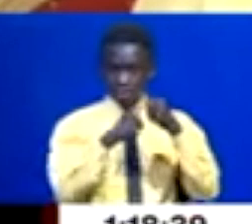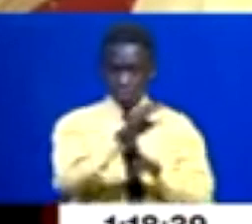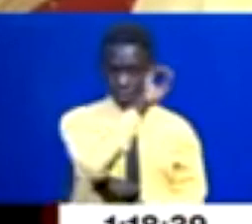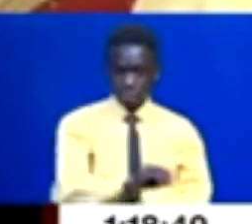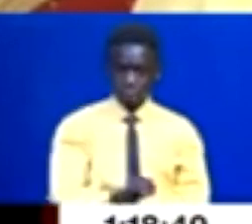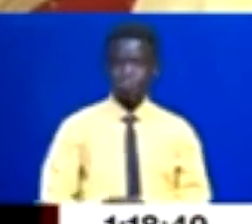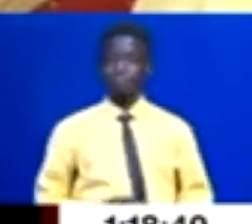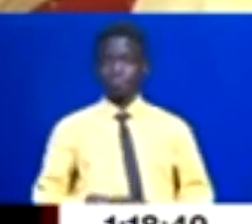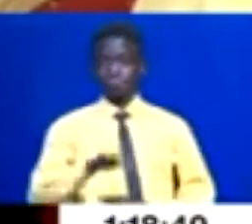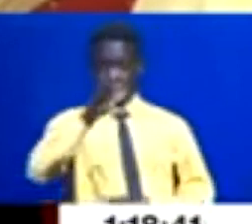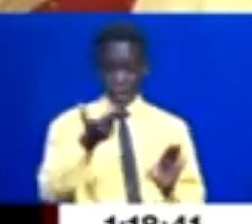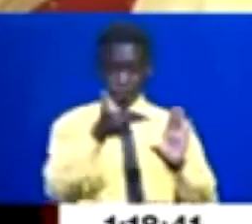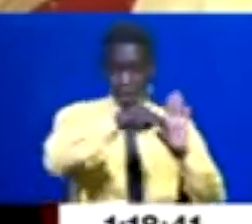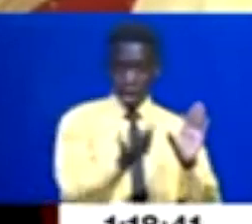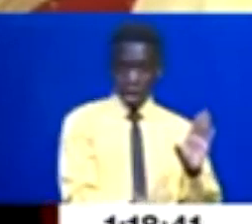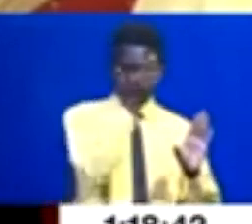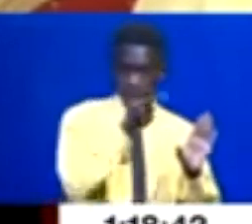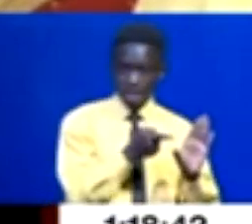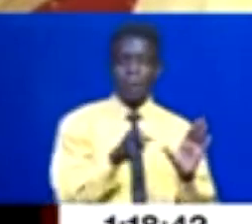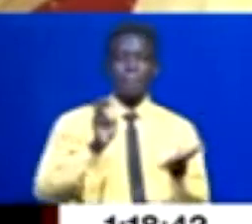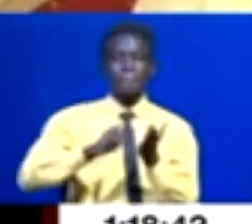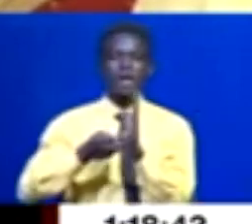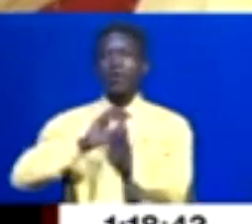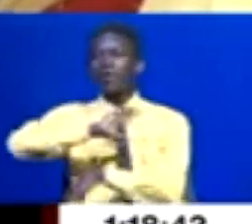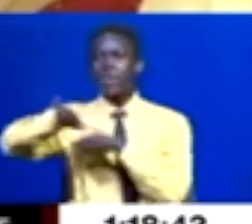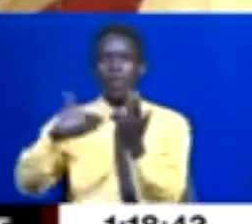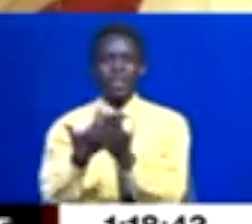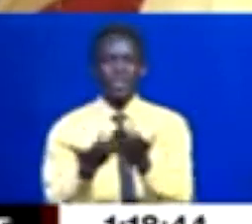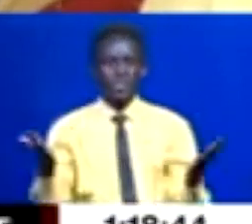Petroli ikipanda, ni kila kitu kitapanda bei.